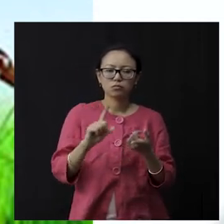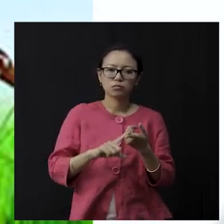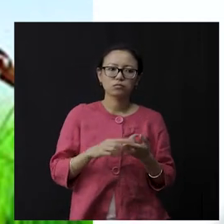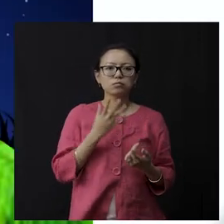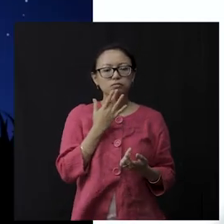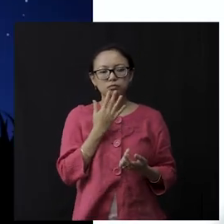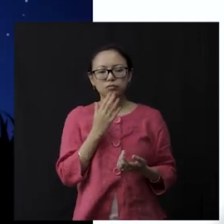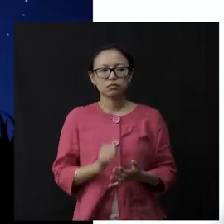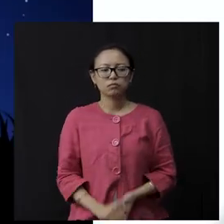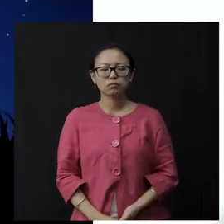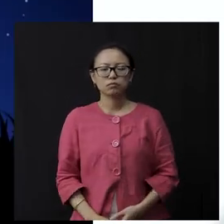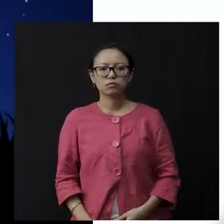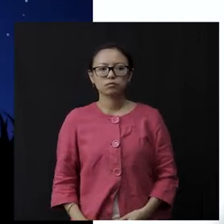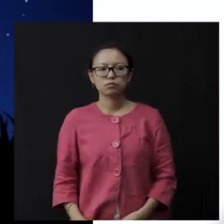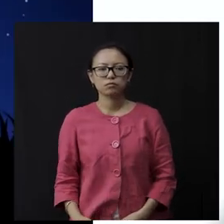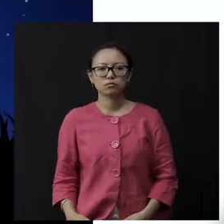Good.